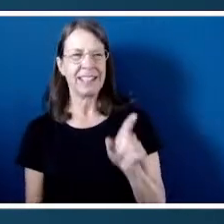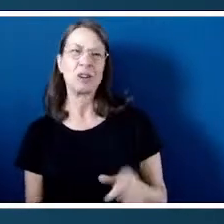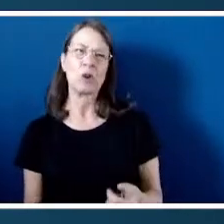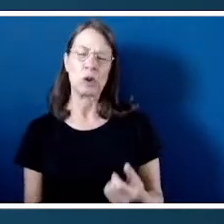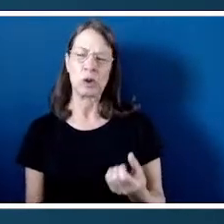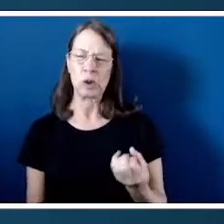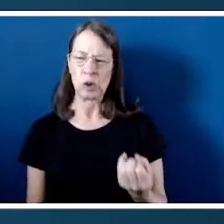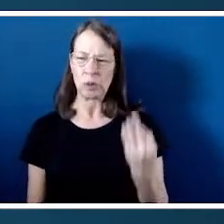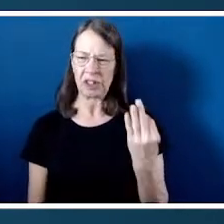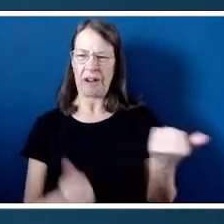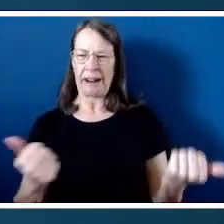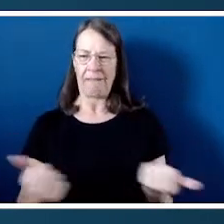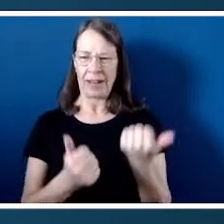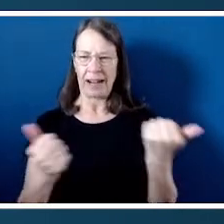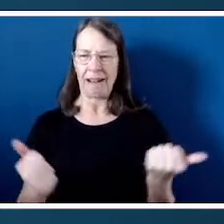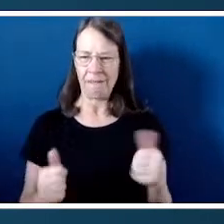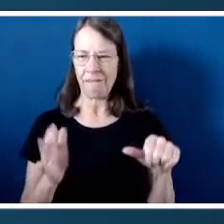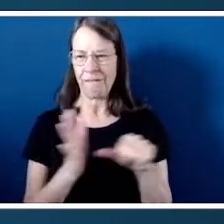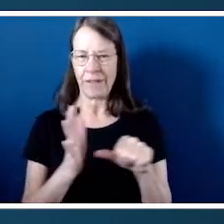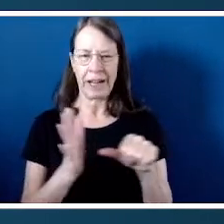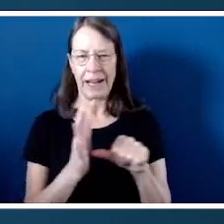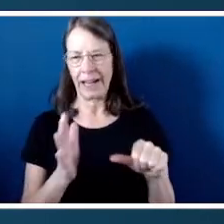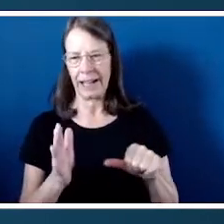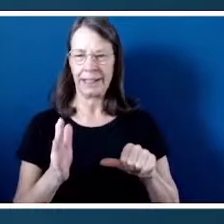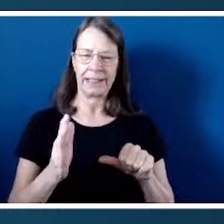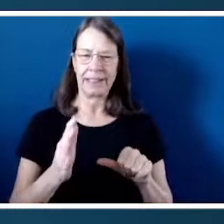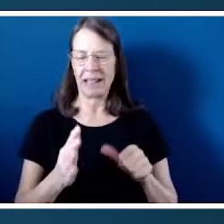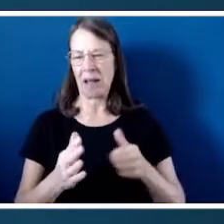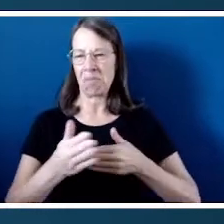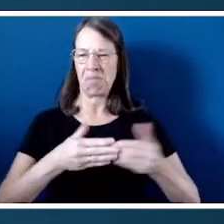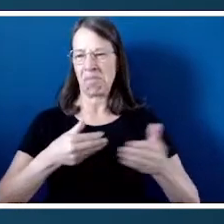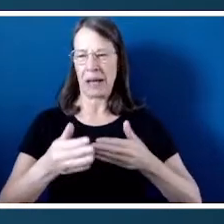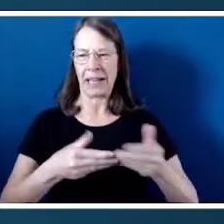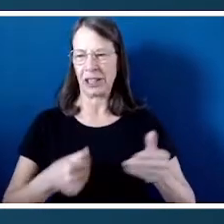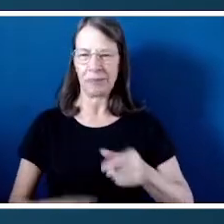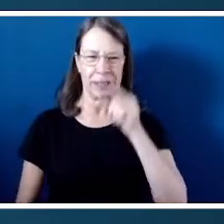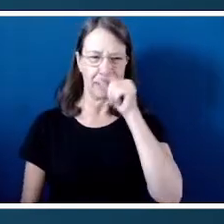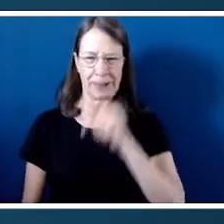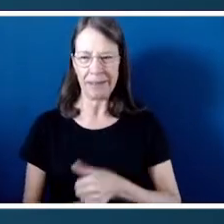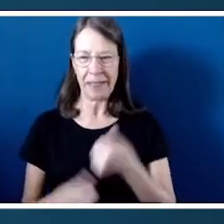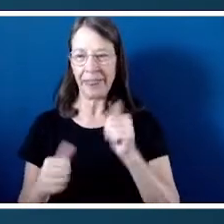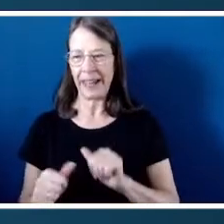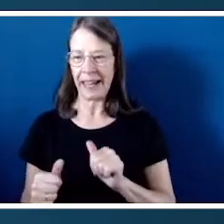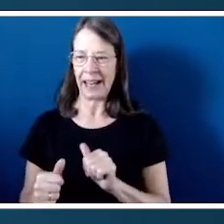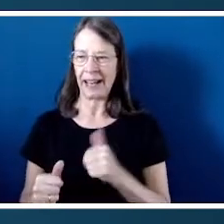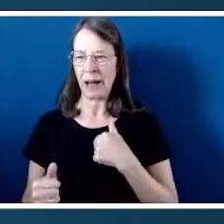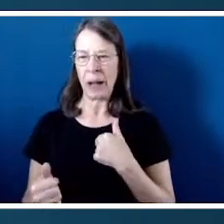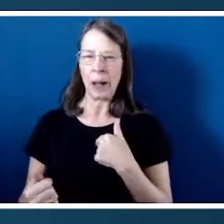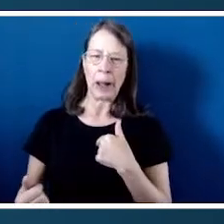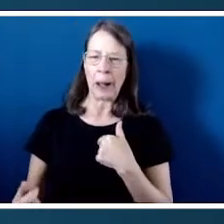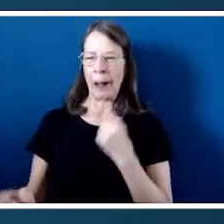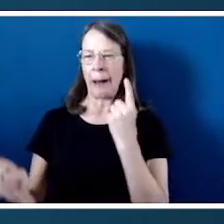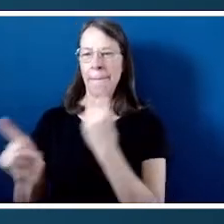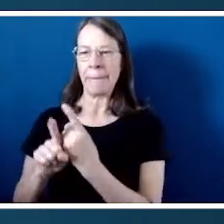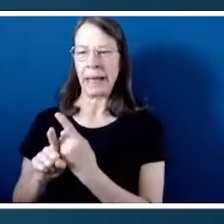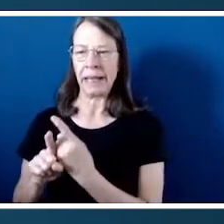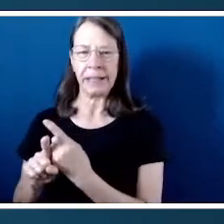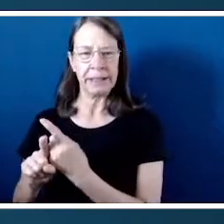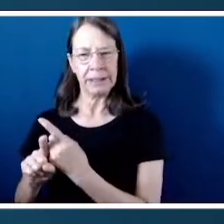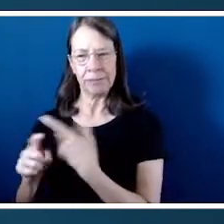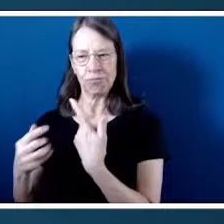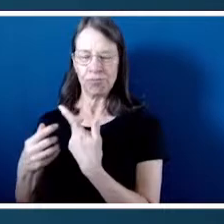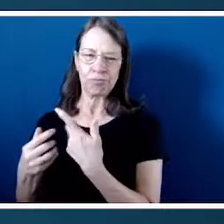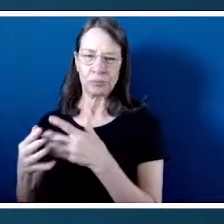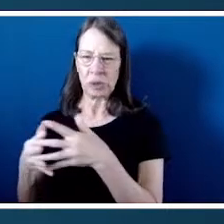management capacity. Then I may meet the US, who may tell me that our private sector lacks